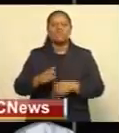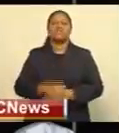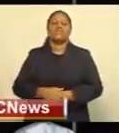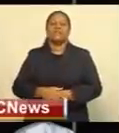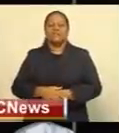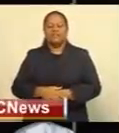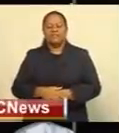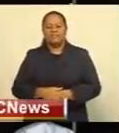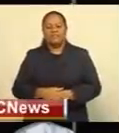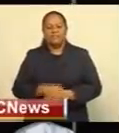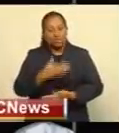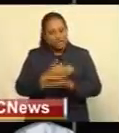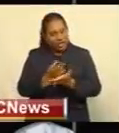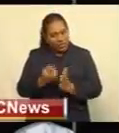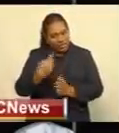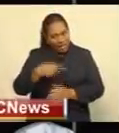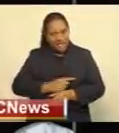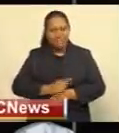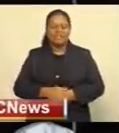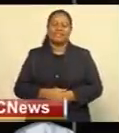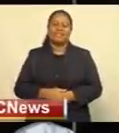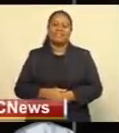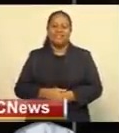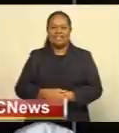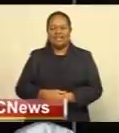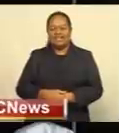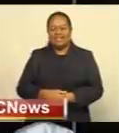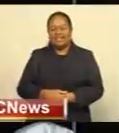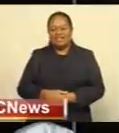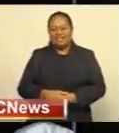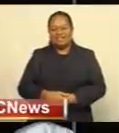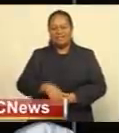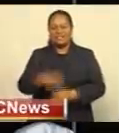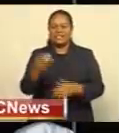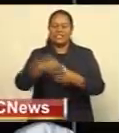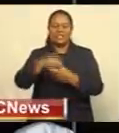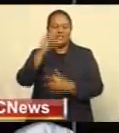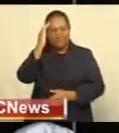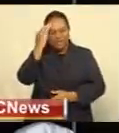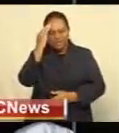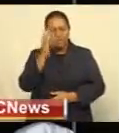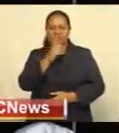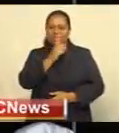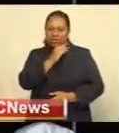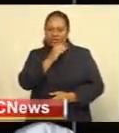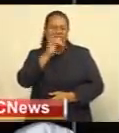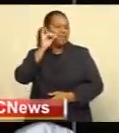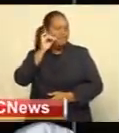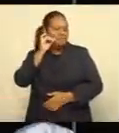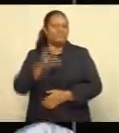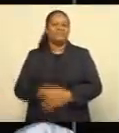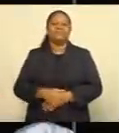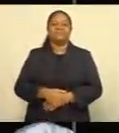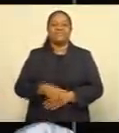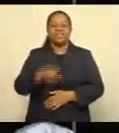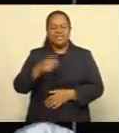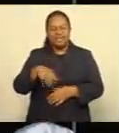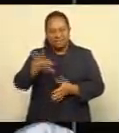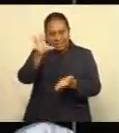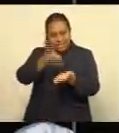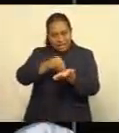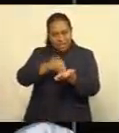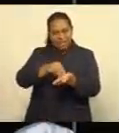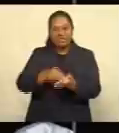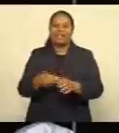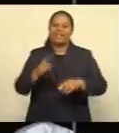fbcnews@fbc.com.fj or share it with us via our various social media accounts, including Facebook, Twitter and Instagram. You can also download our